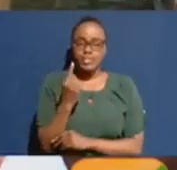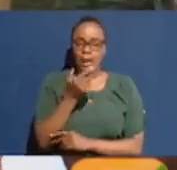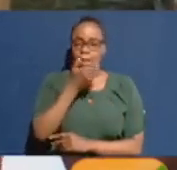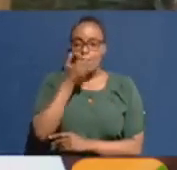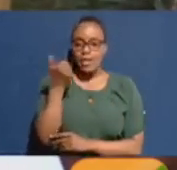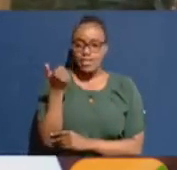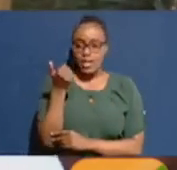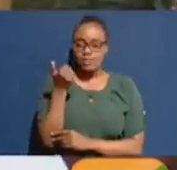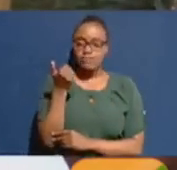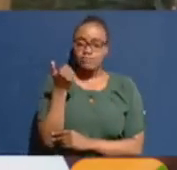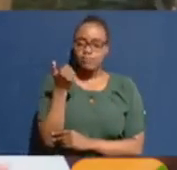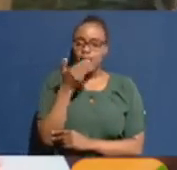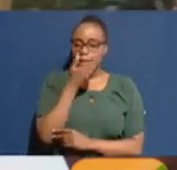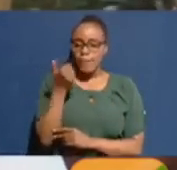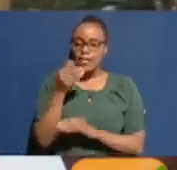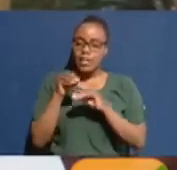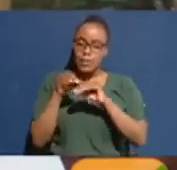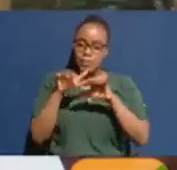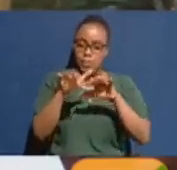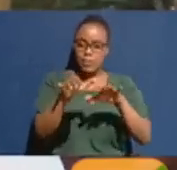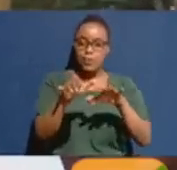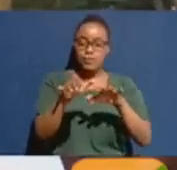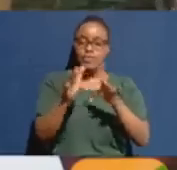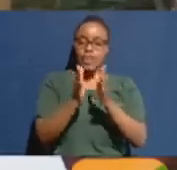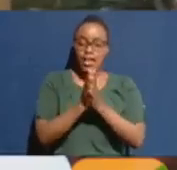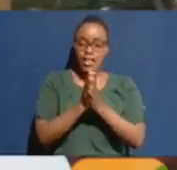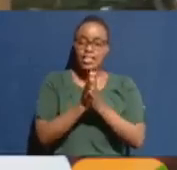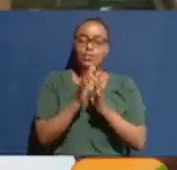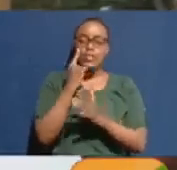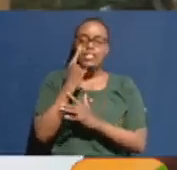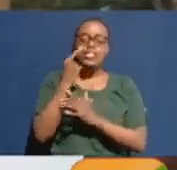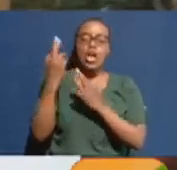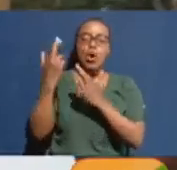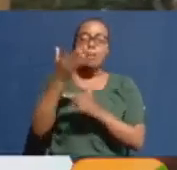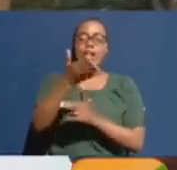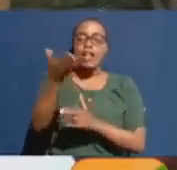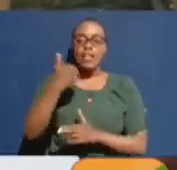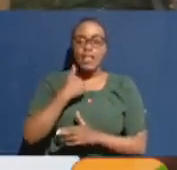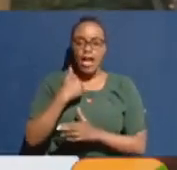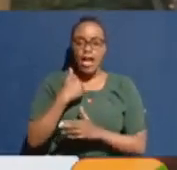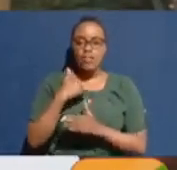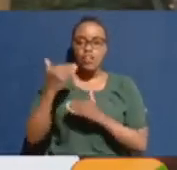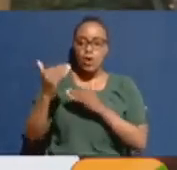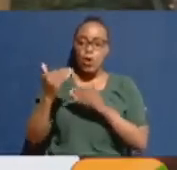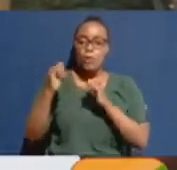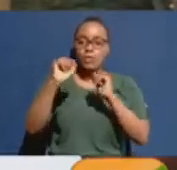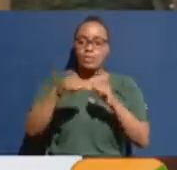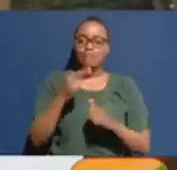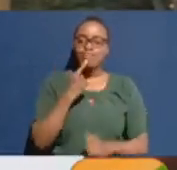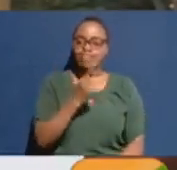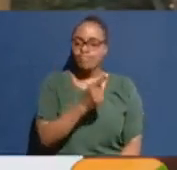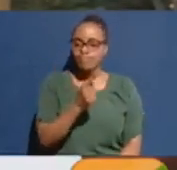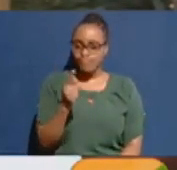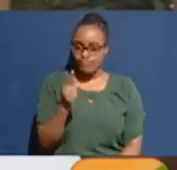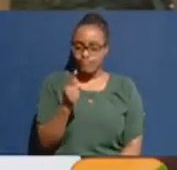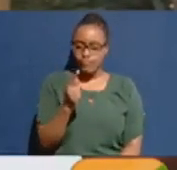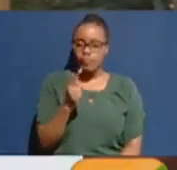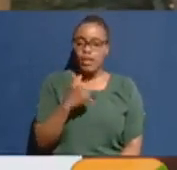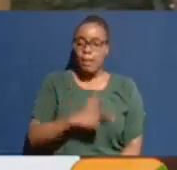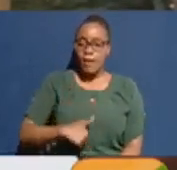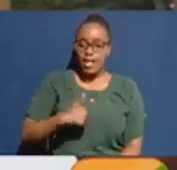better flow and light at the end of the tunnel. I can only tell you that